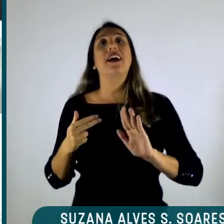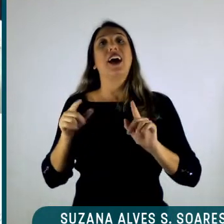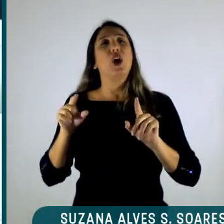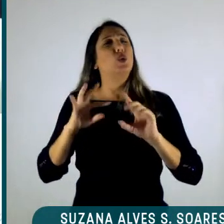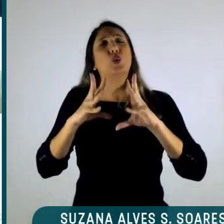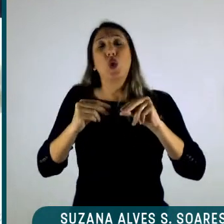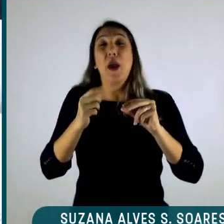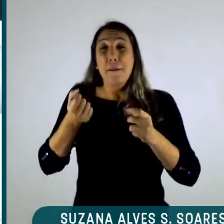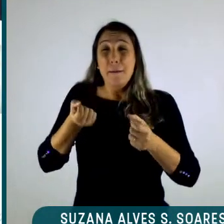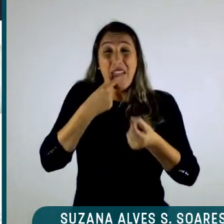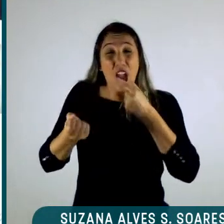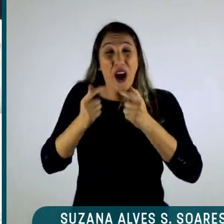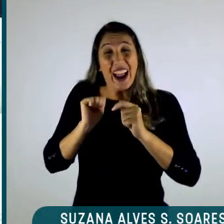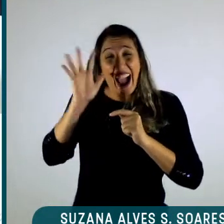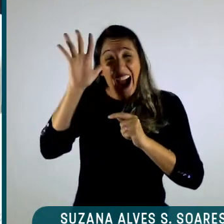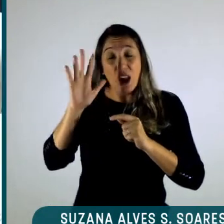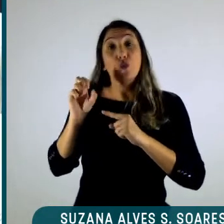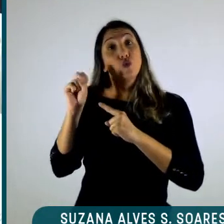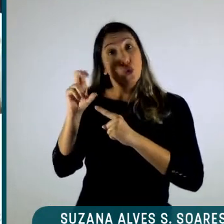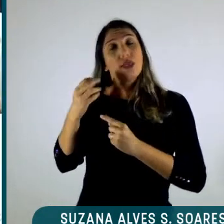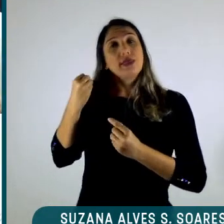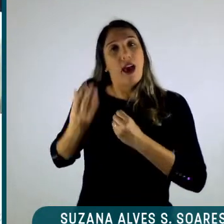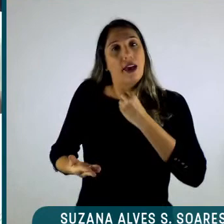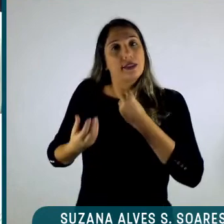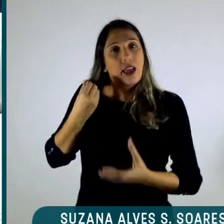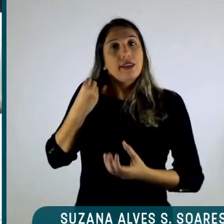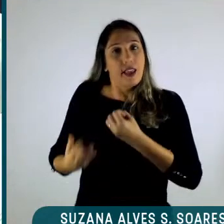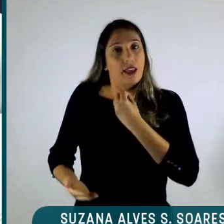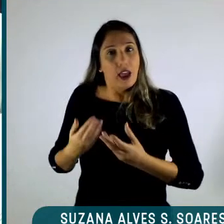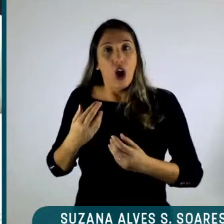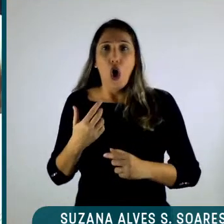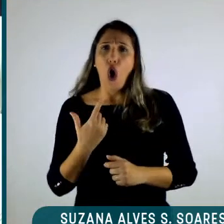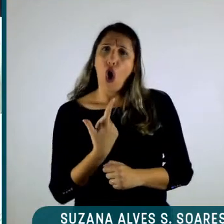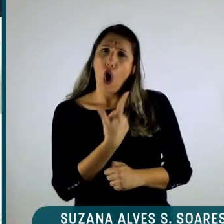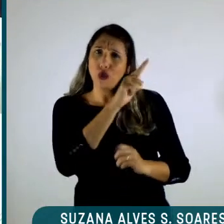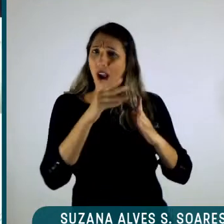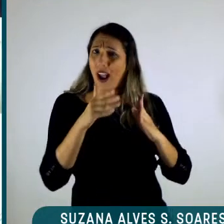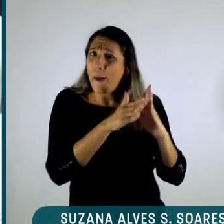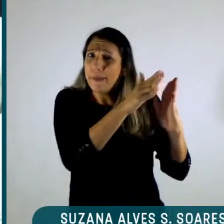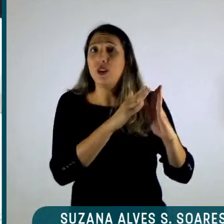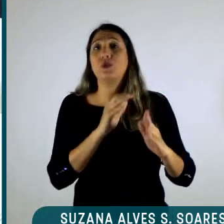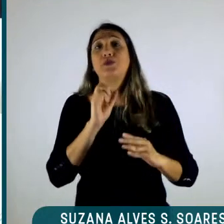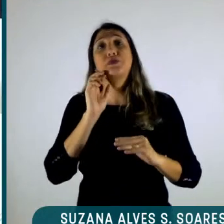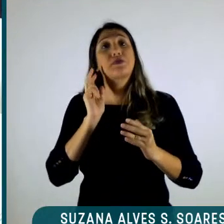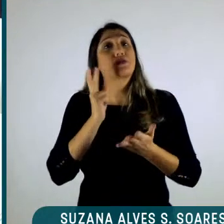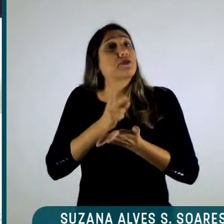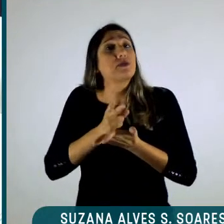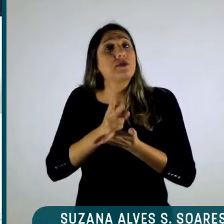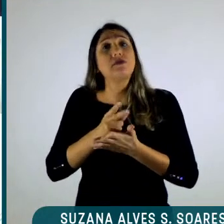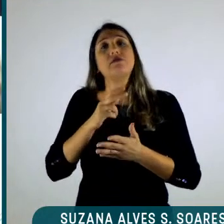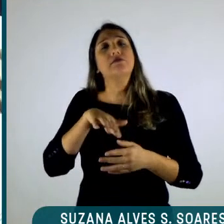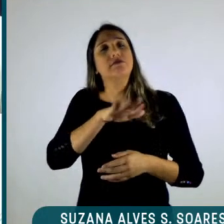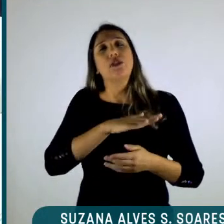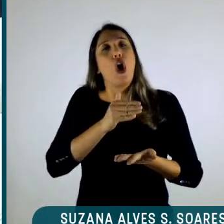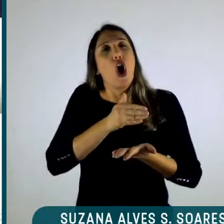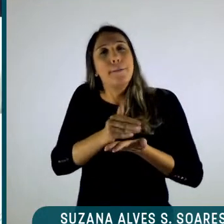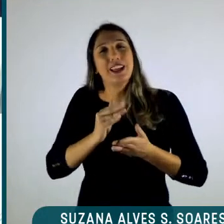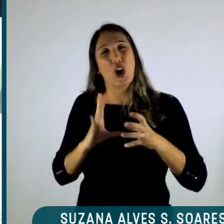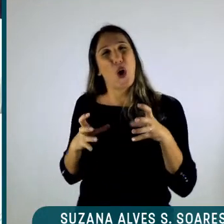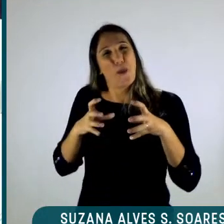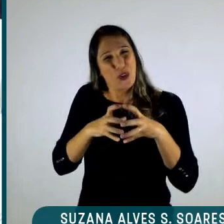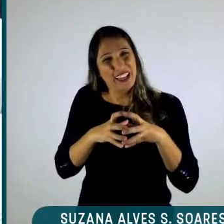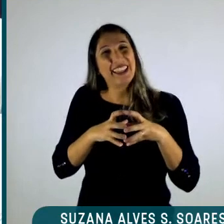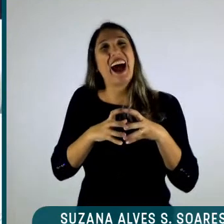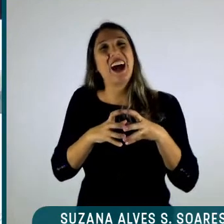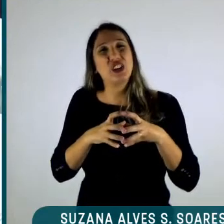transplants organs, offers medication that is expensive, that otherwise these people would